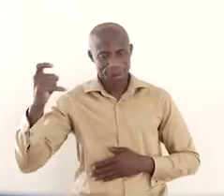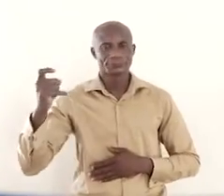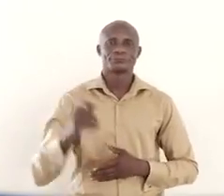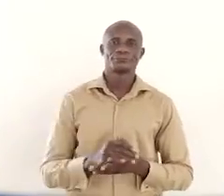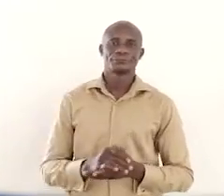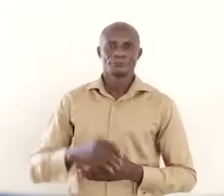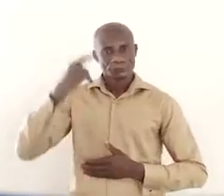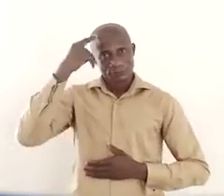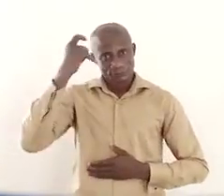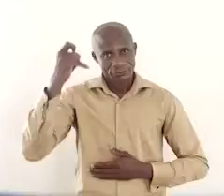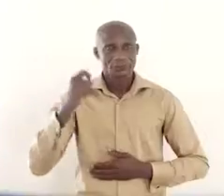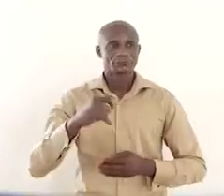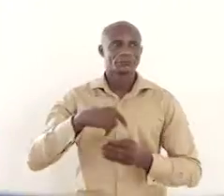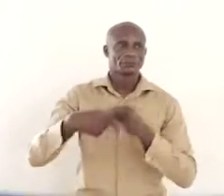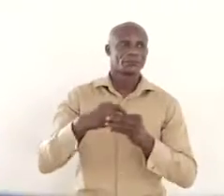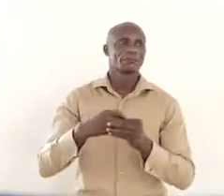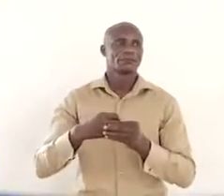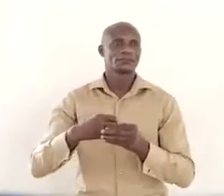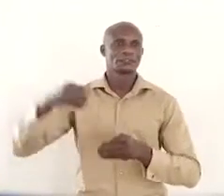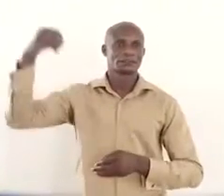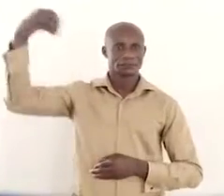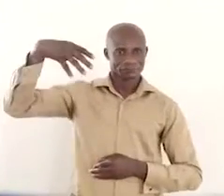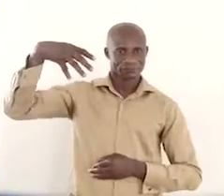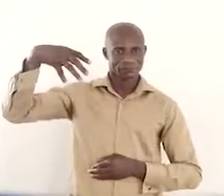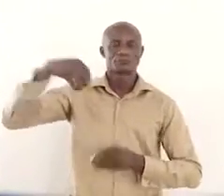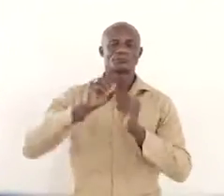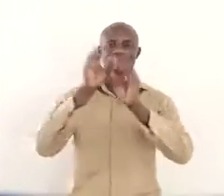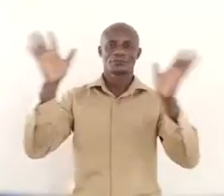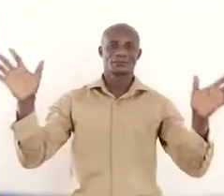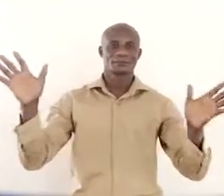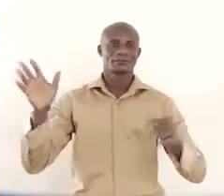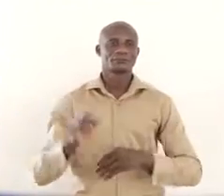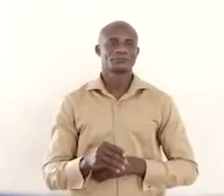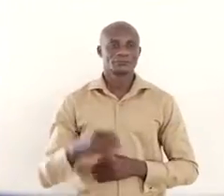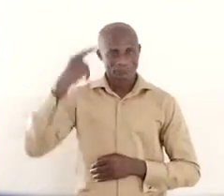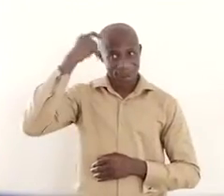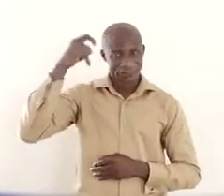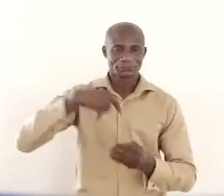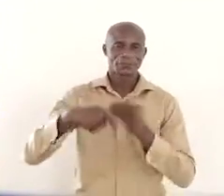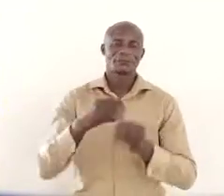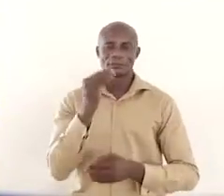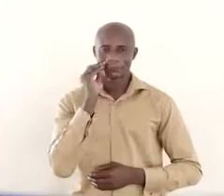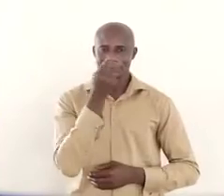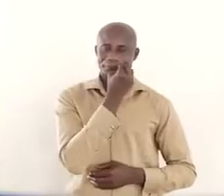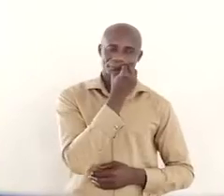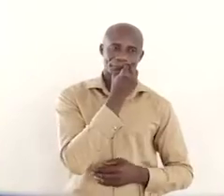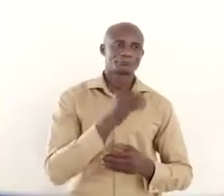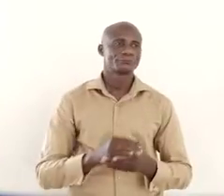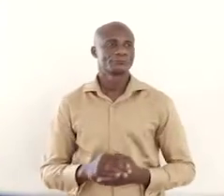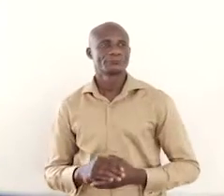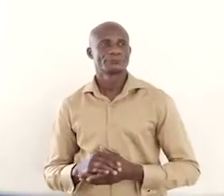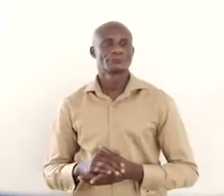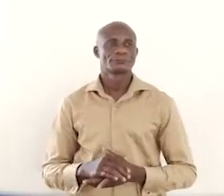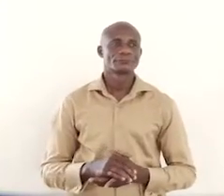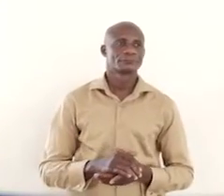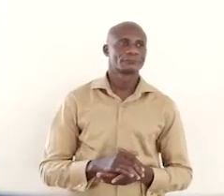dreaming. Dream about sunshine. Dream about flowers. Dream